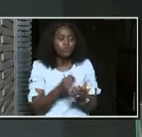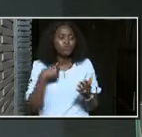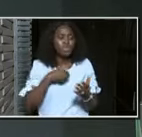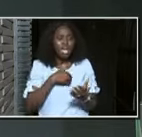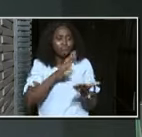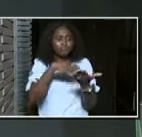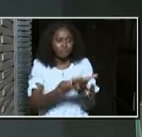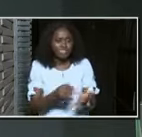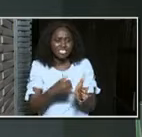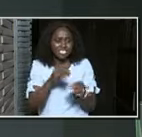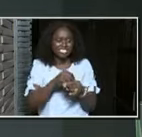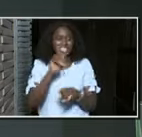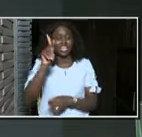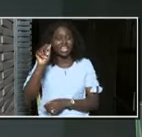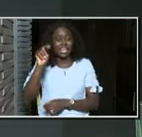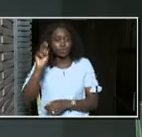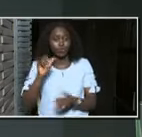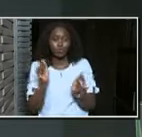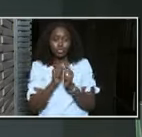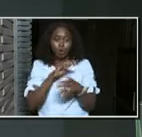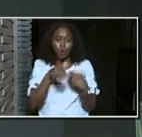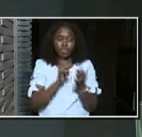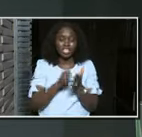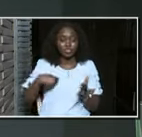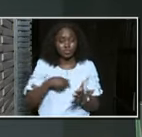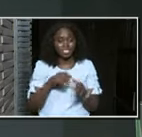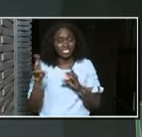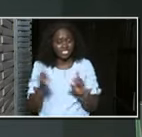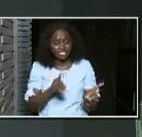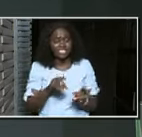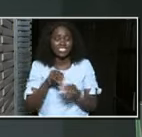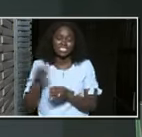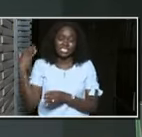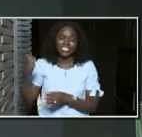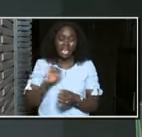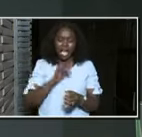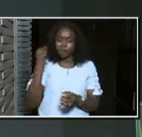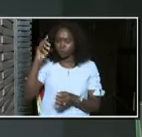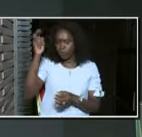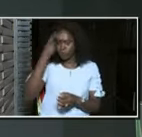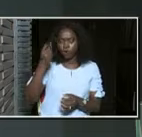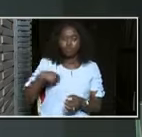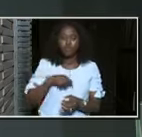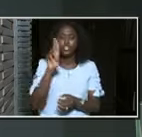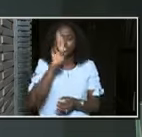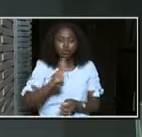done over the 8 years I was governor, we used the resources 100%